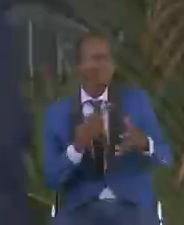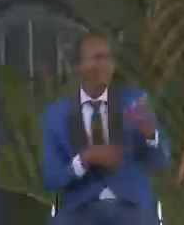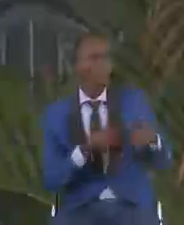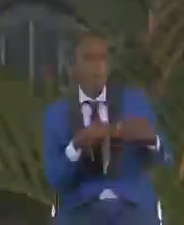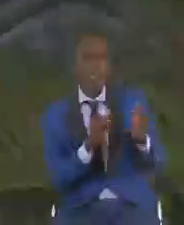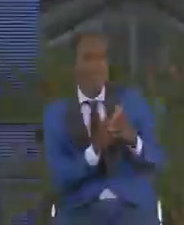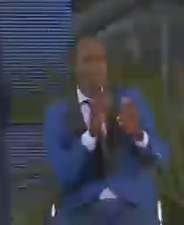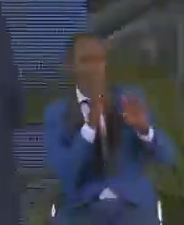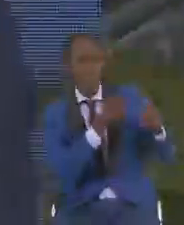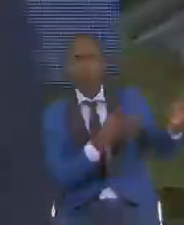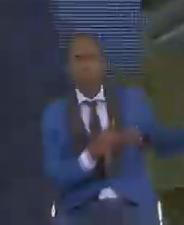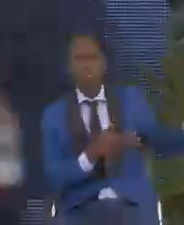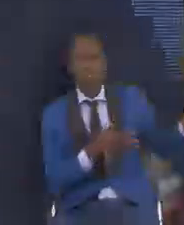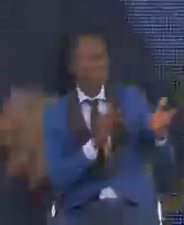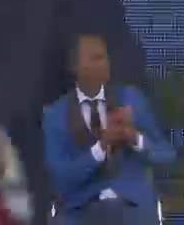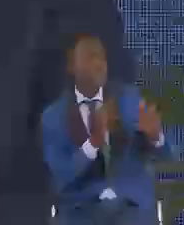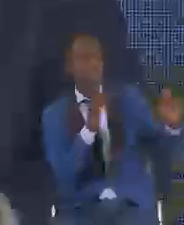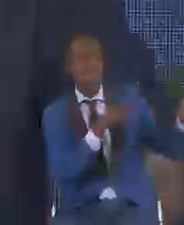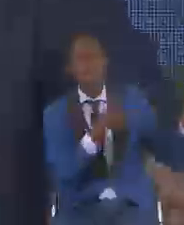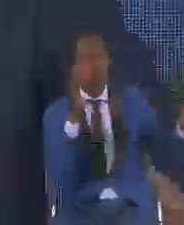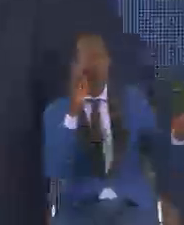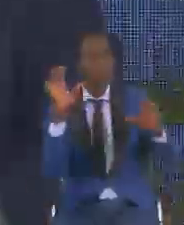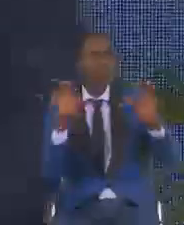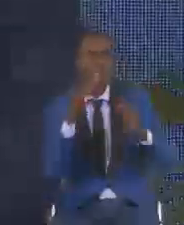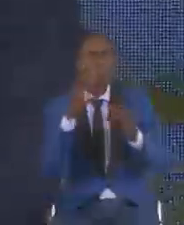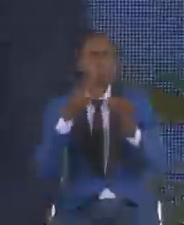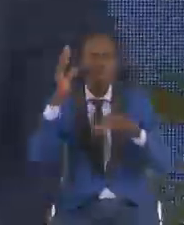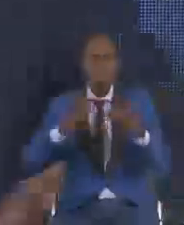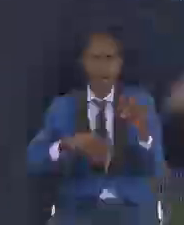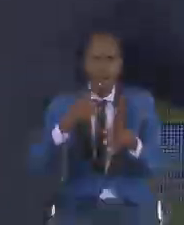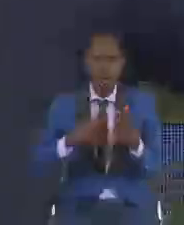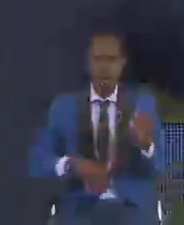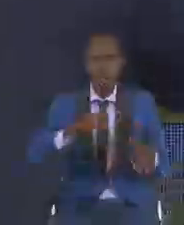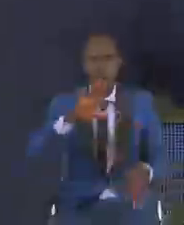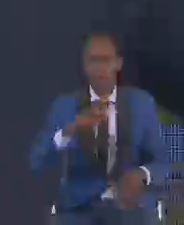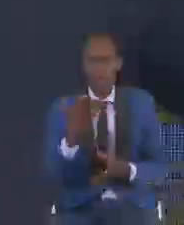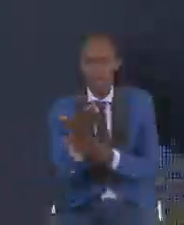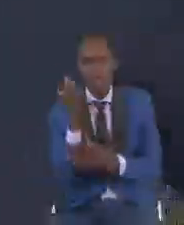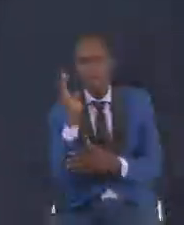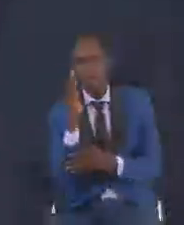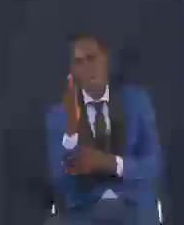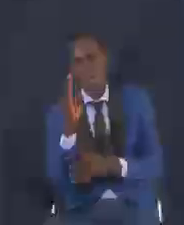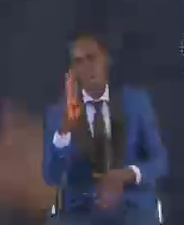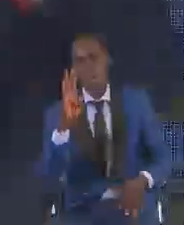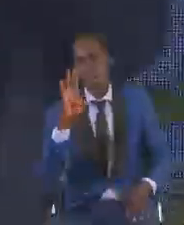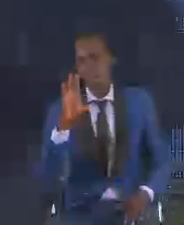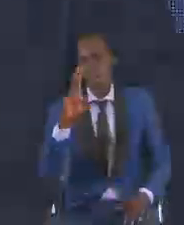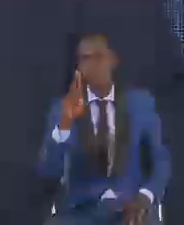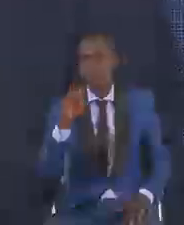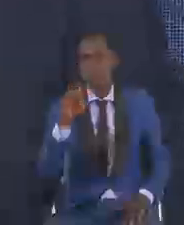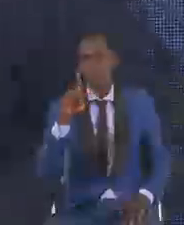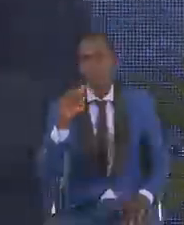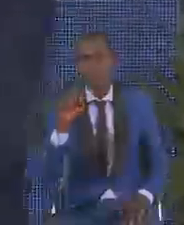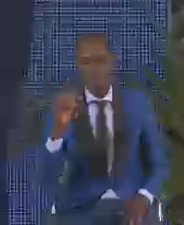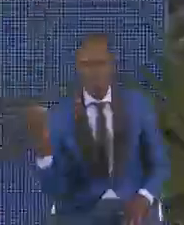That gift will do what your cutlass and hoe, what they will do in 6 months. That thing will do it in